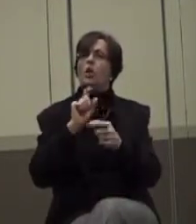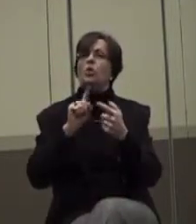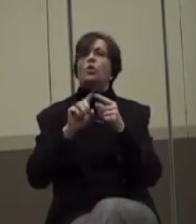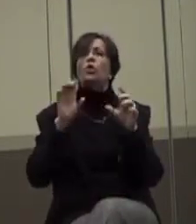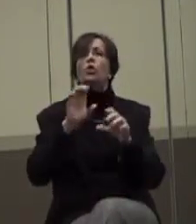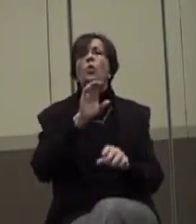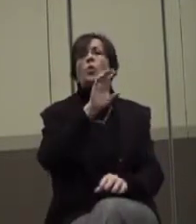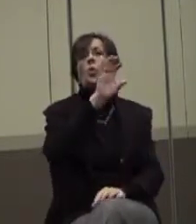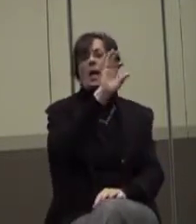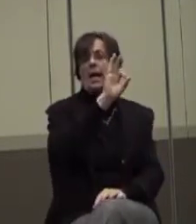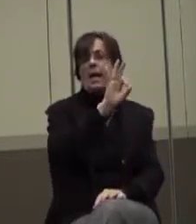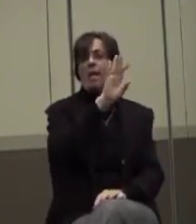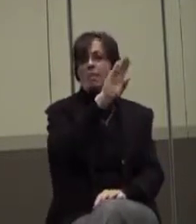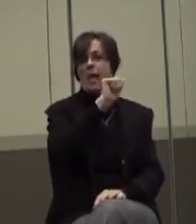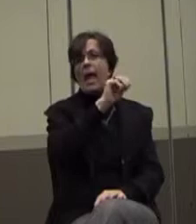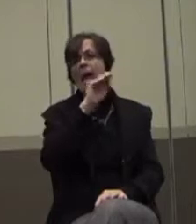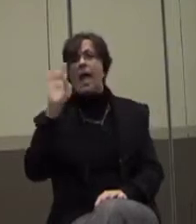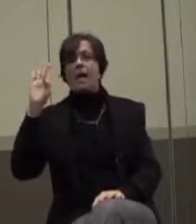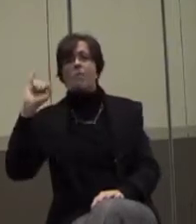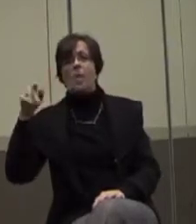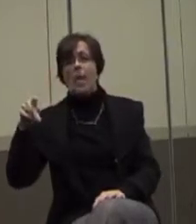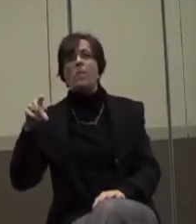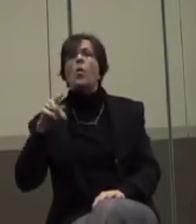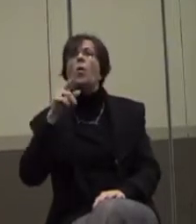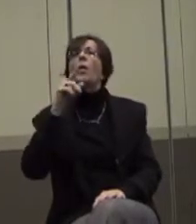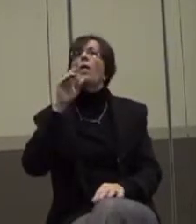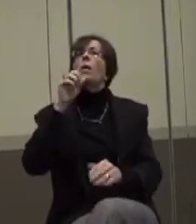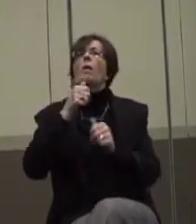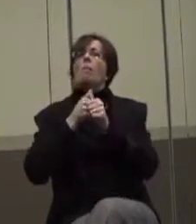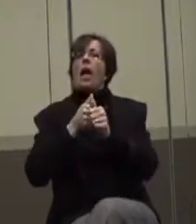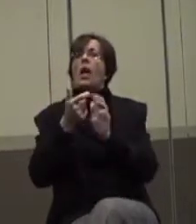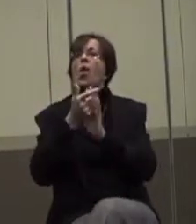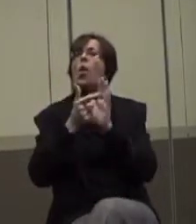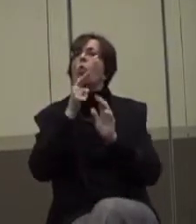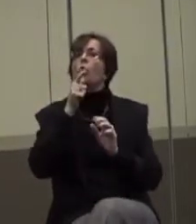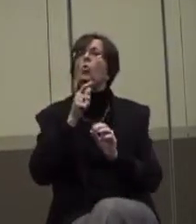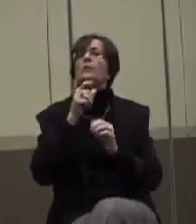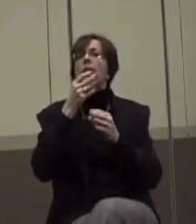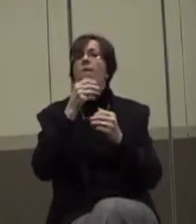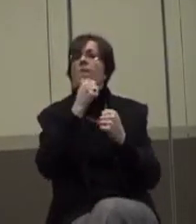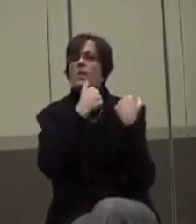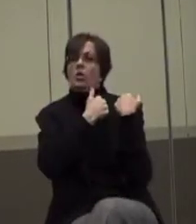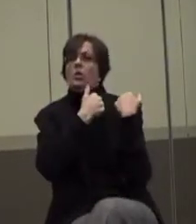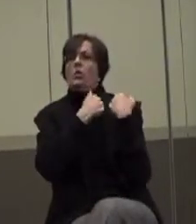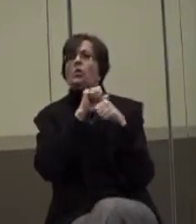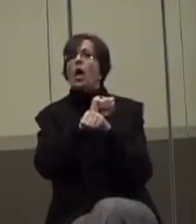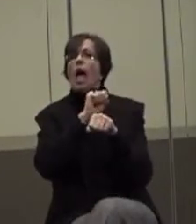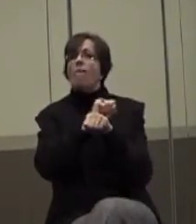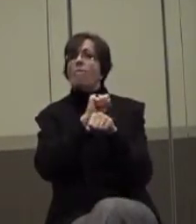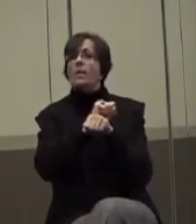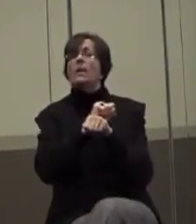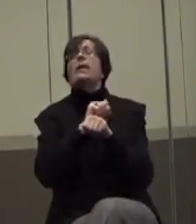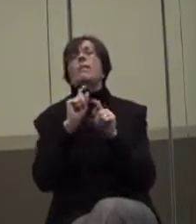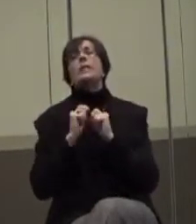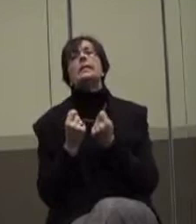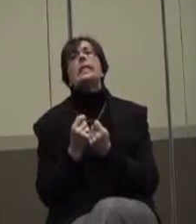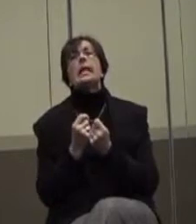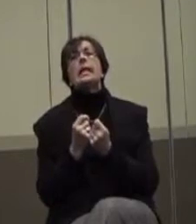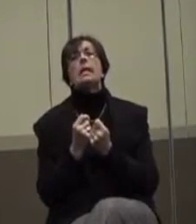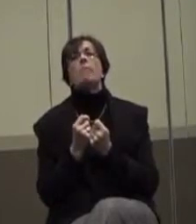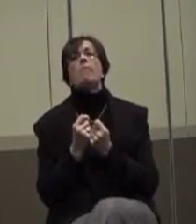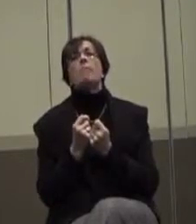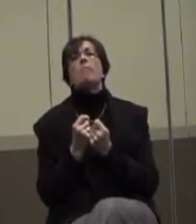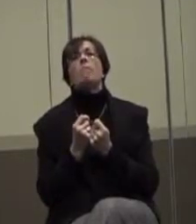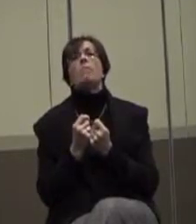bit? By law, who is given the job of doing an FBA in a bit? The team.